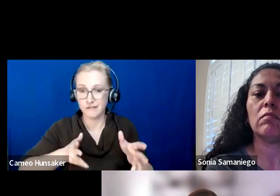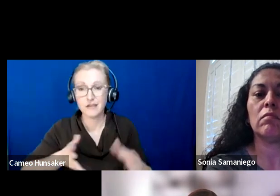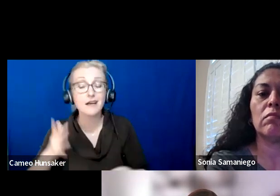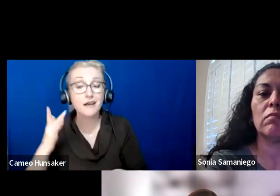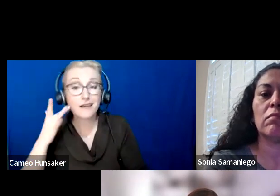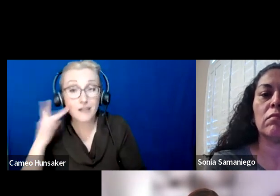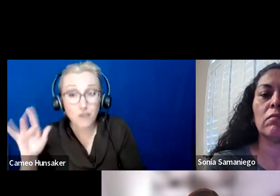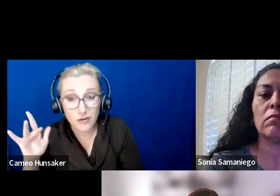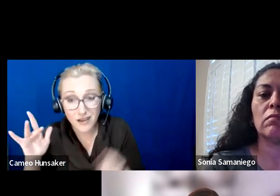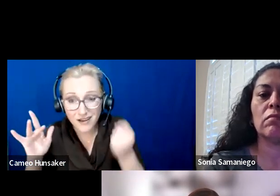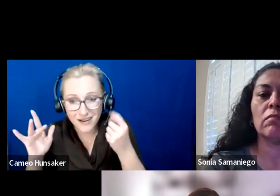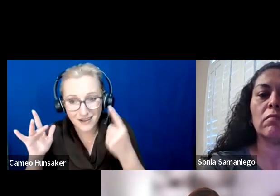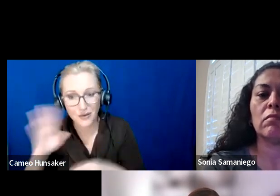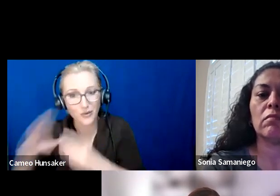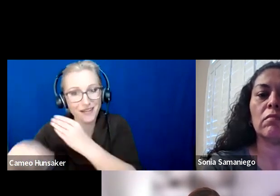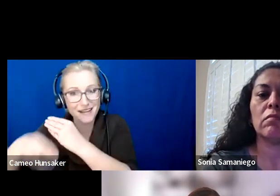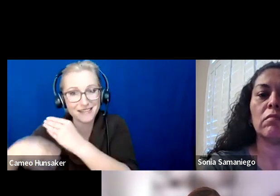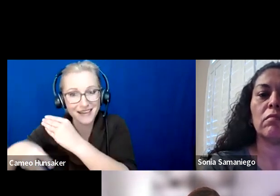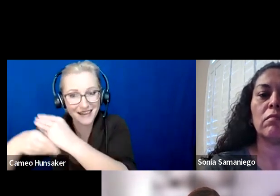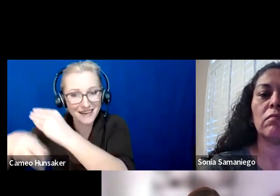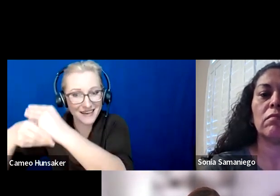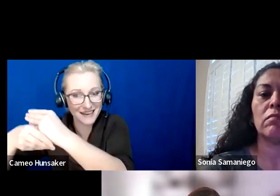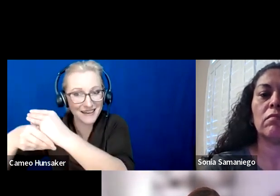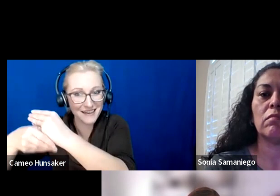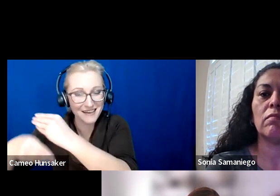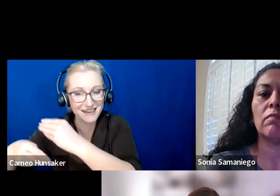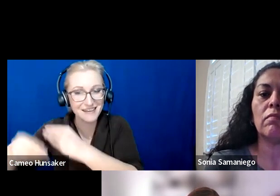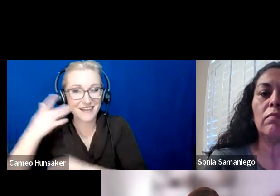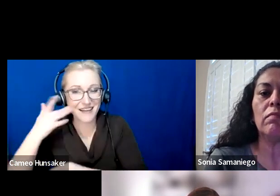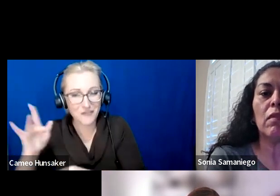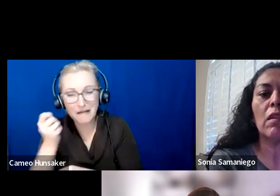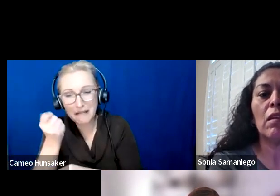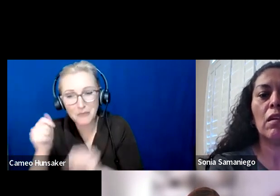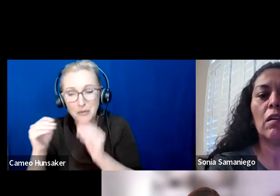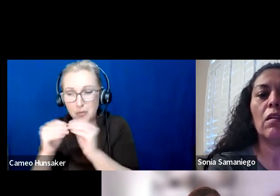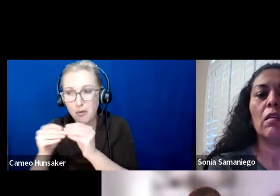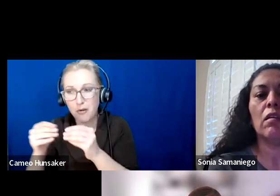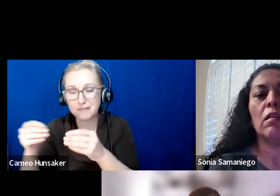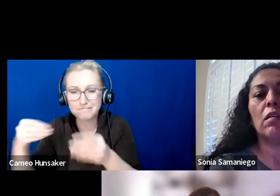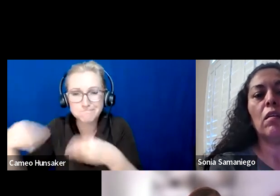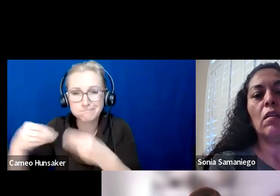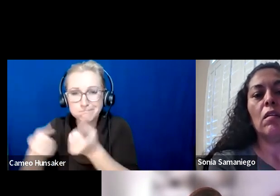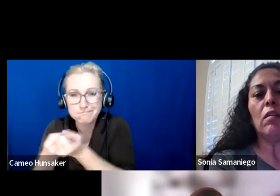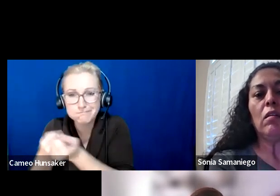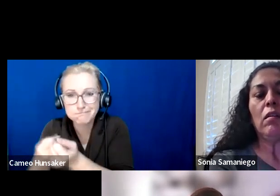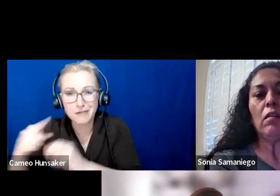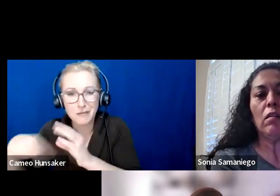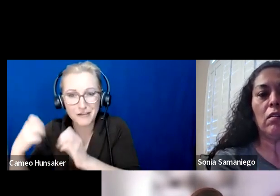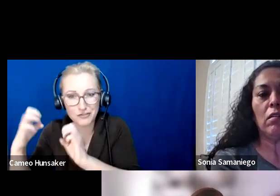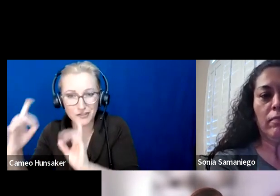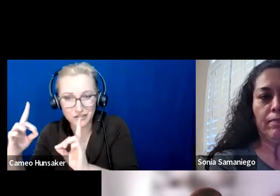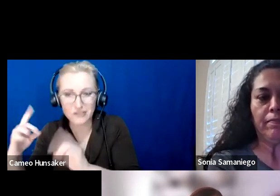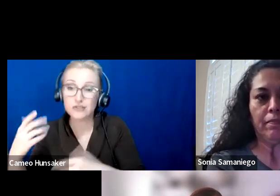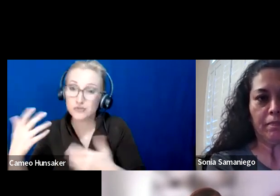little bit more than what they're minimally required to do by the feds. So you may have seen some